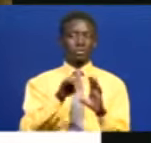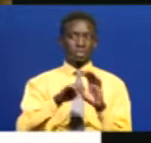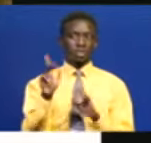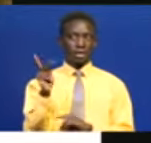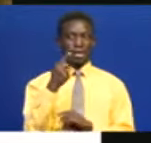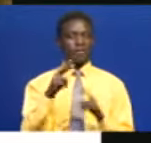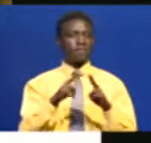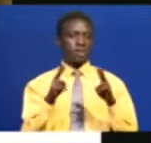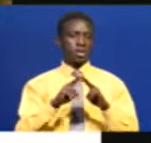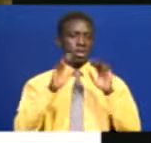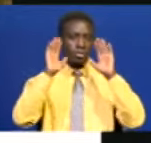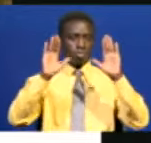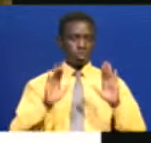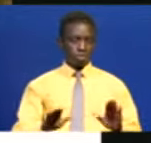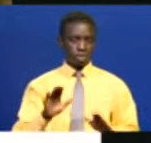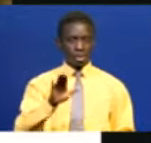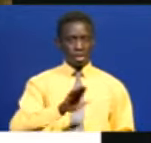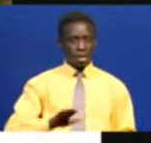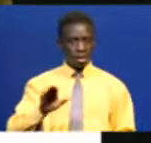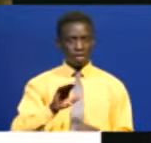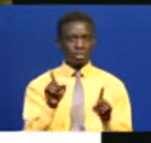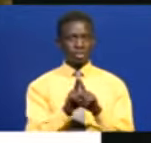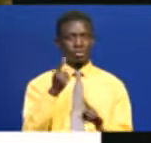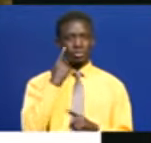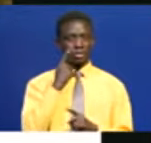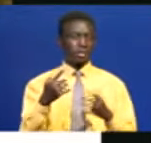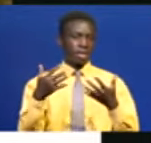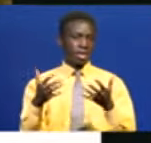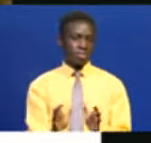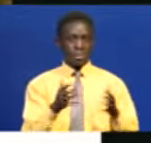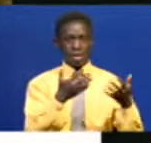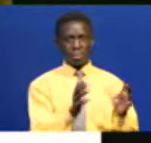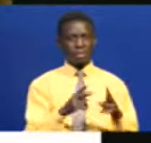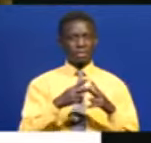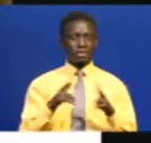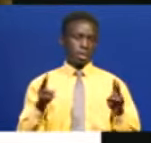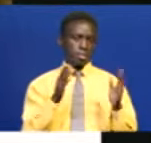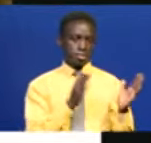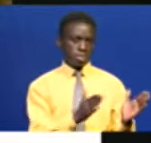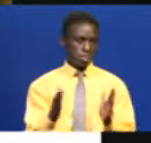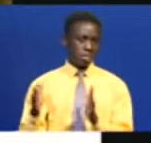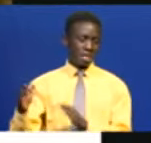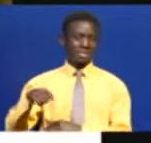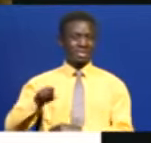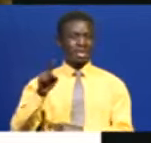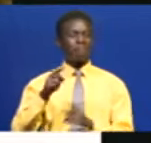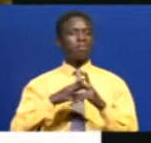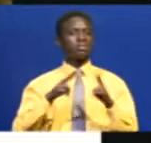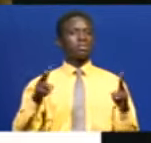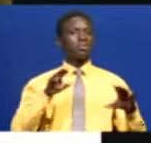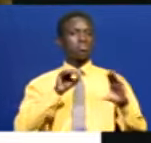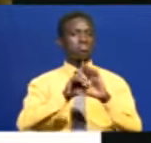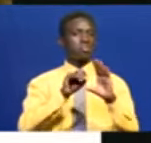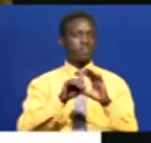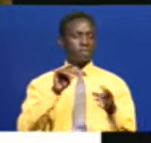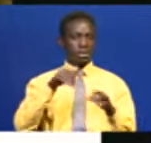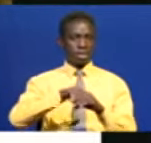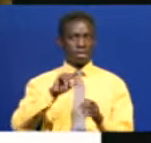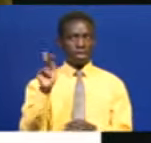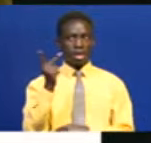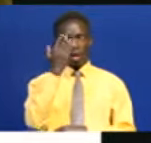important area. And an elevator company started to prepare themselves to invest in Kenya because of